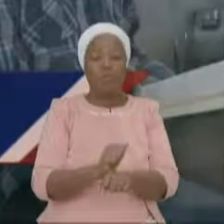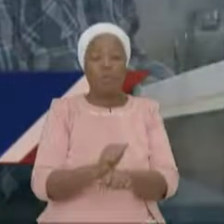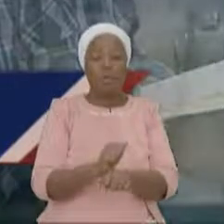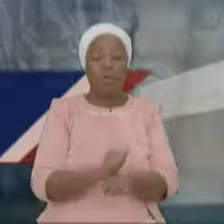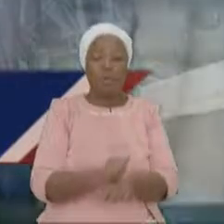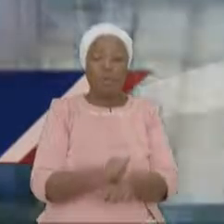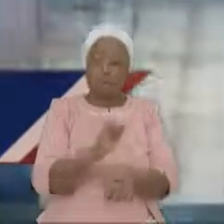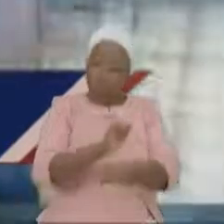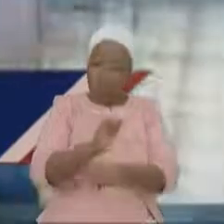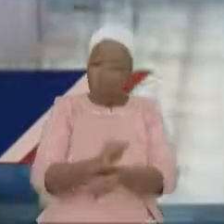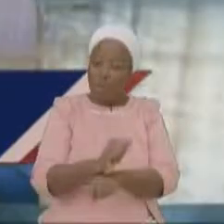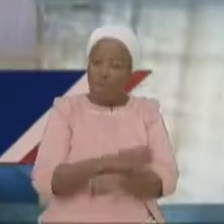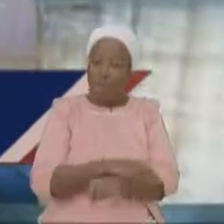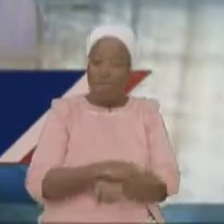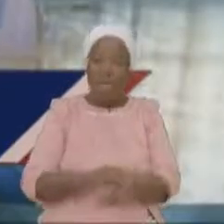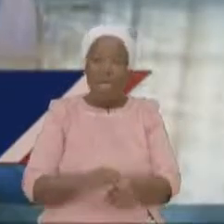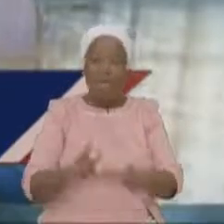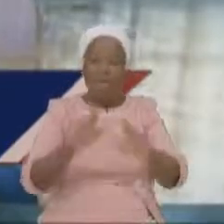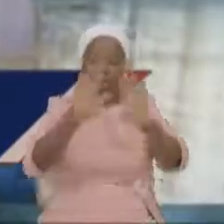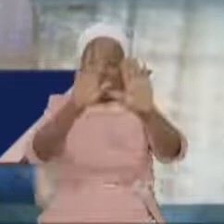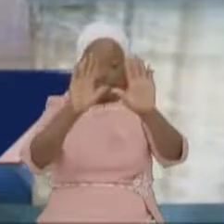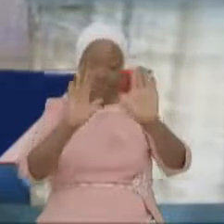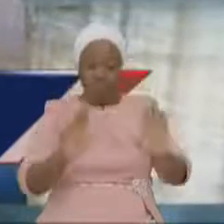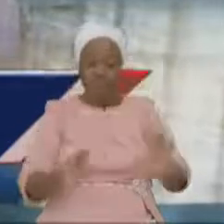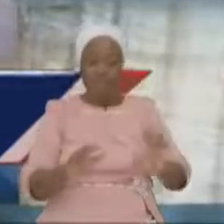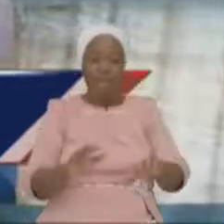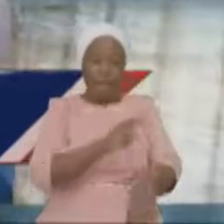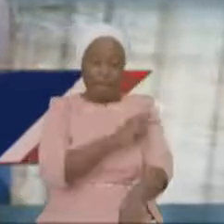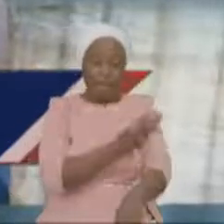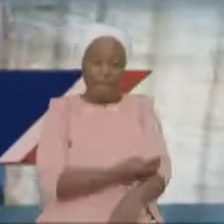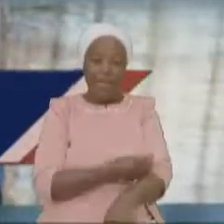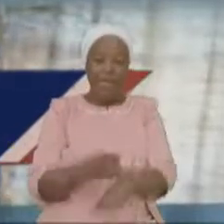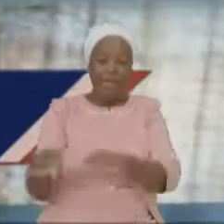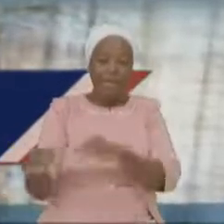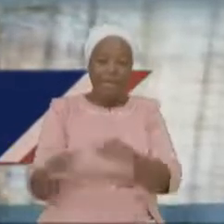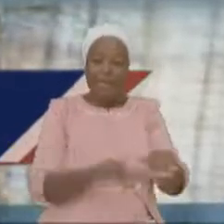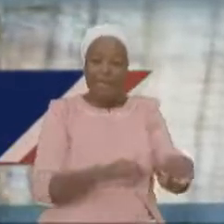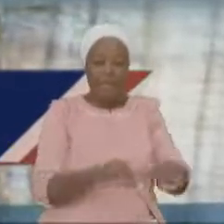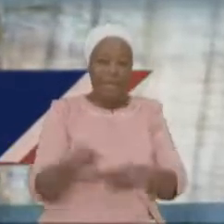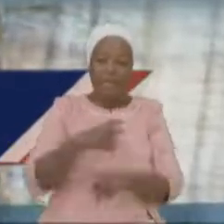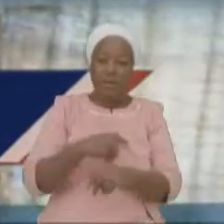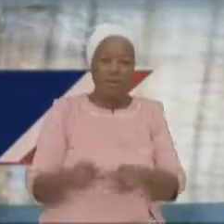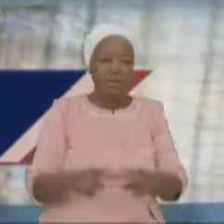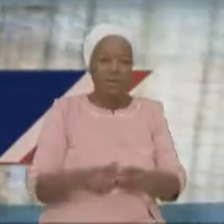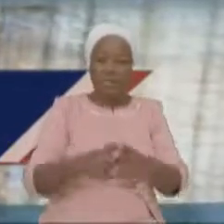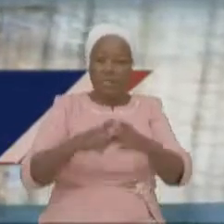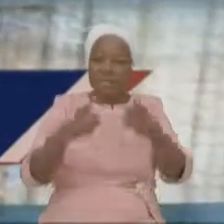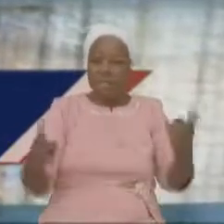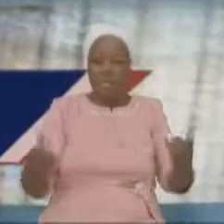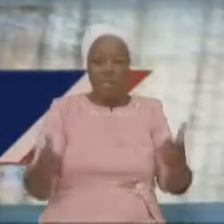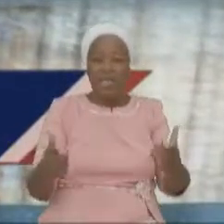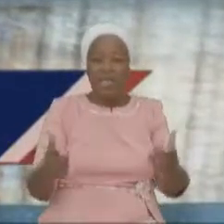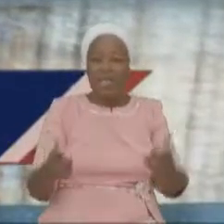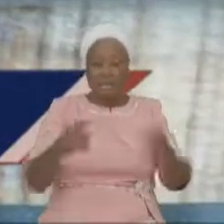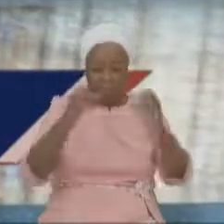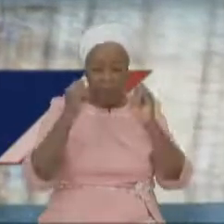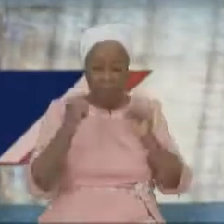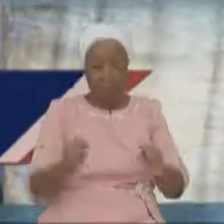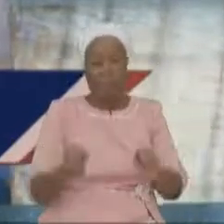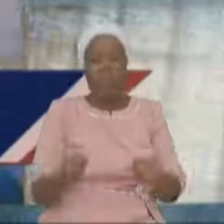wonders, mighty deeds of the supernatural connected